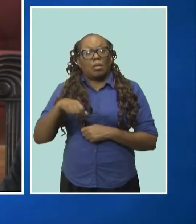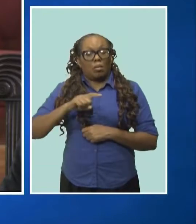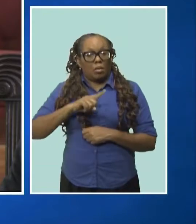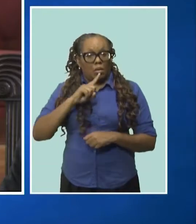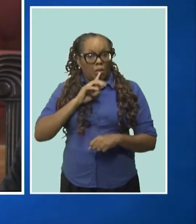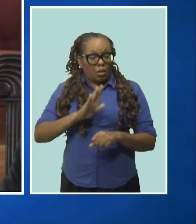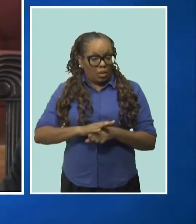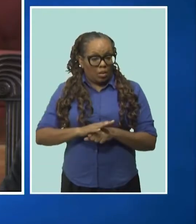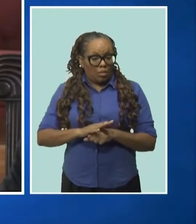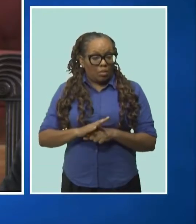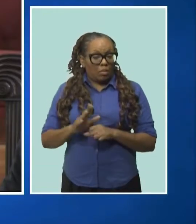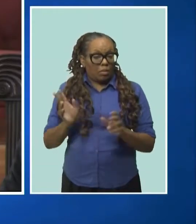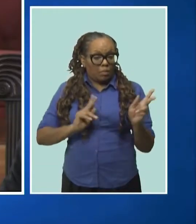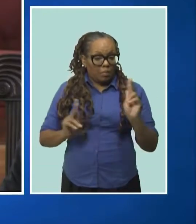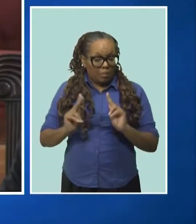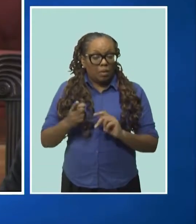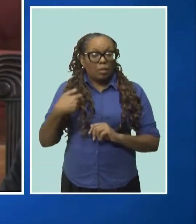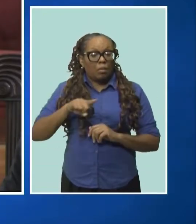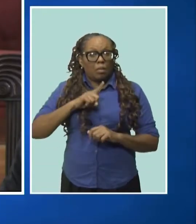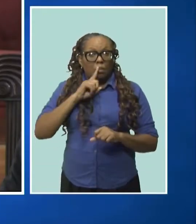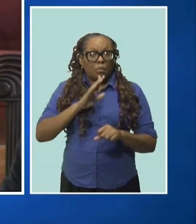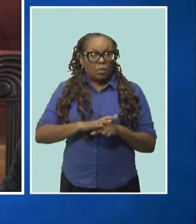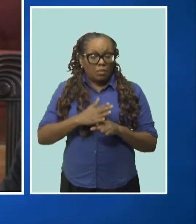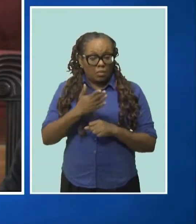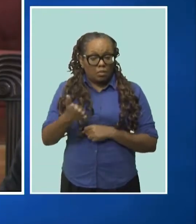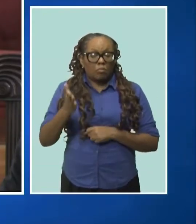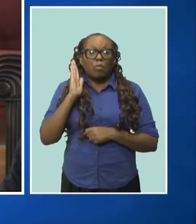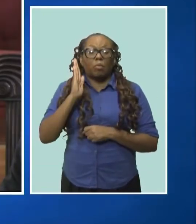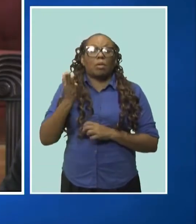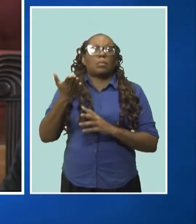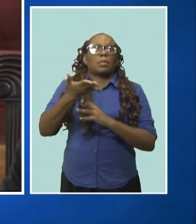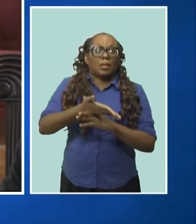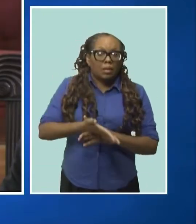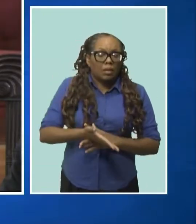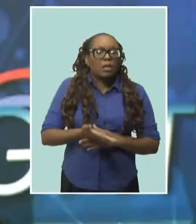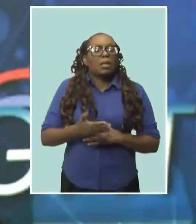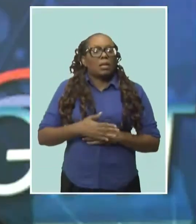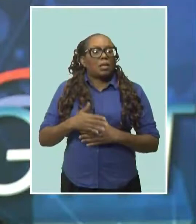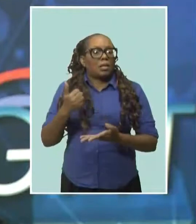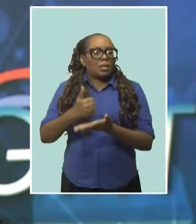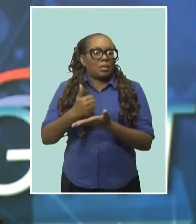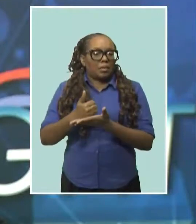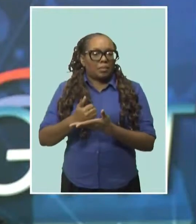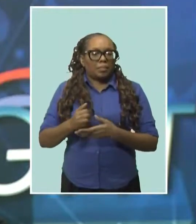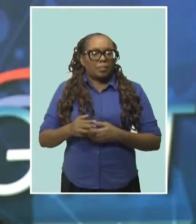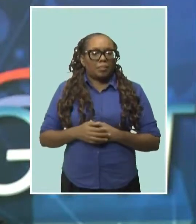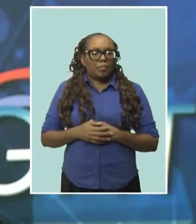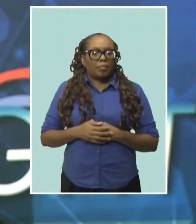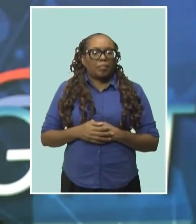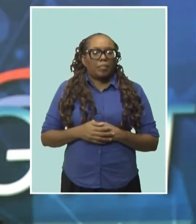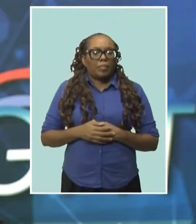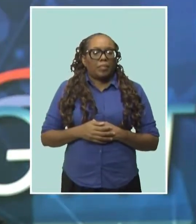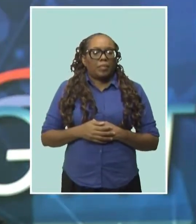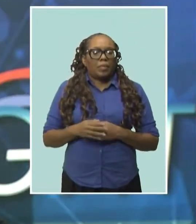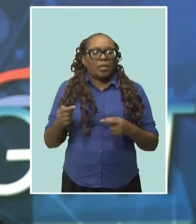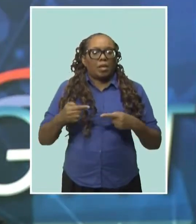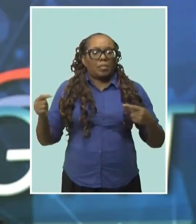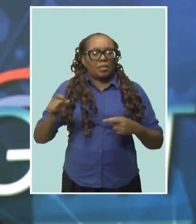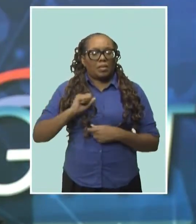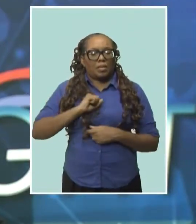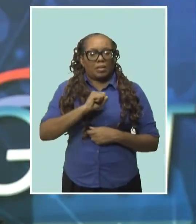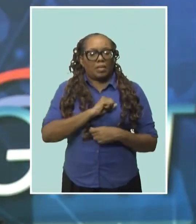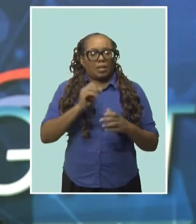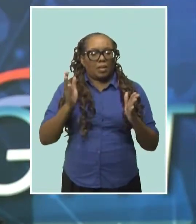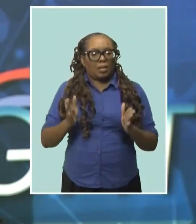assurance that we will intervene as long as we can. In her contribution, Opposition